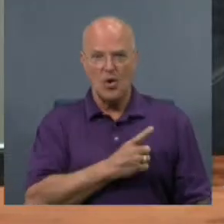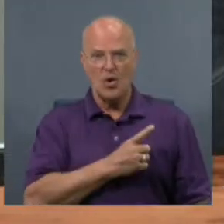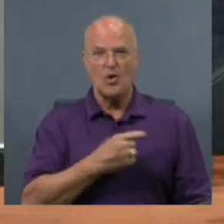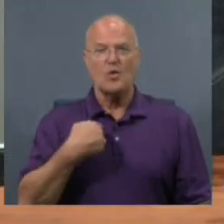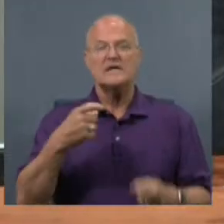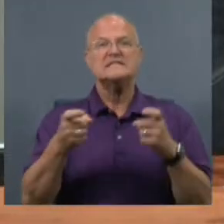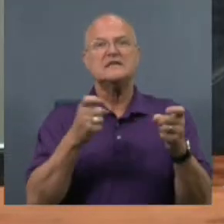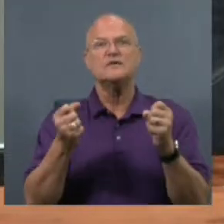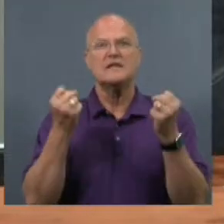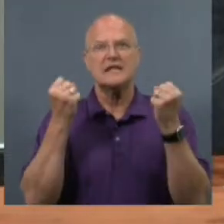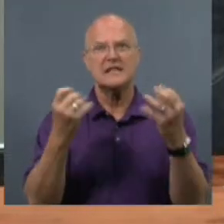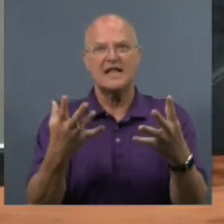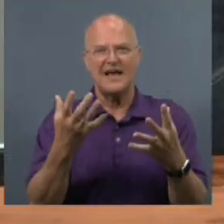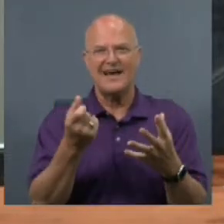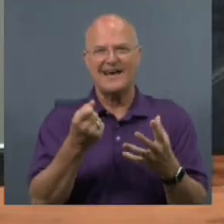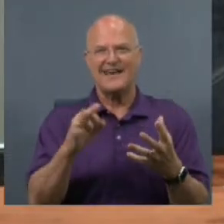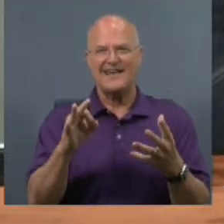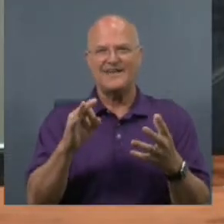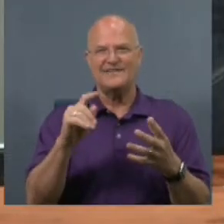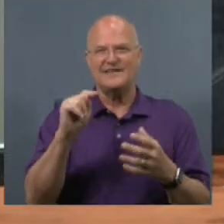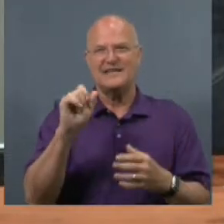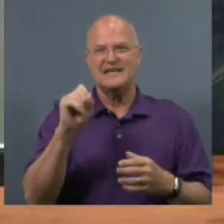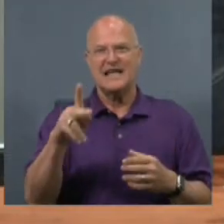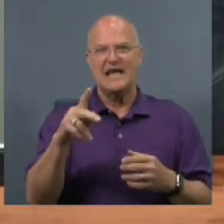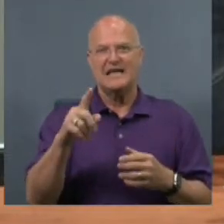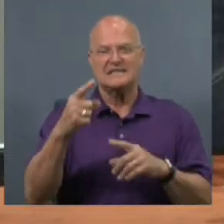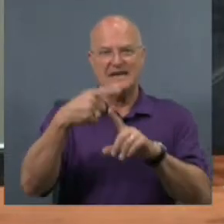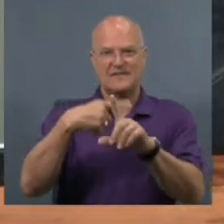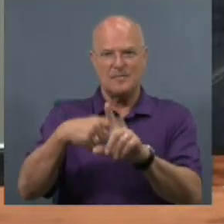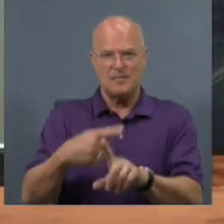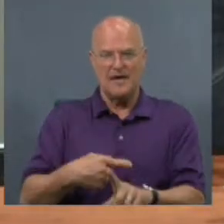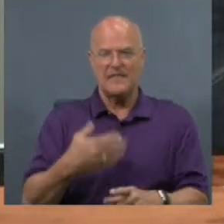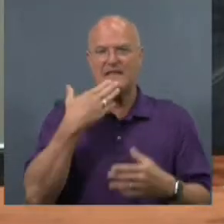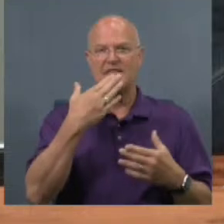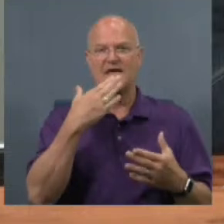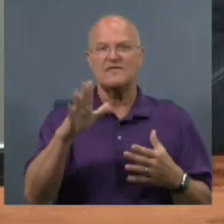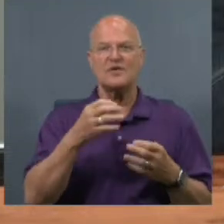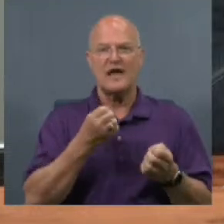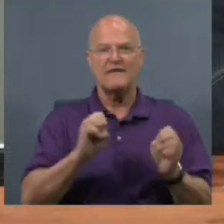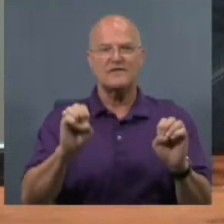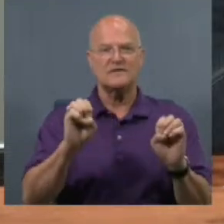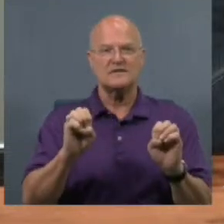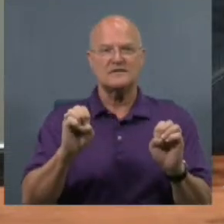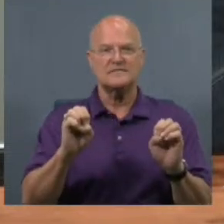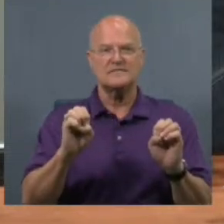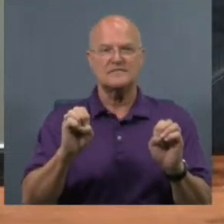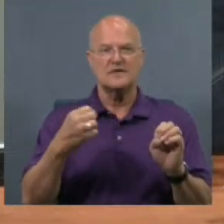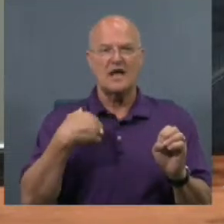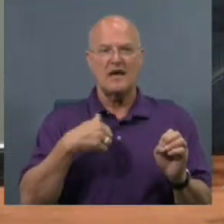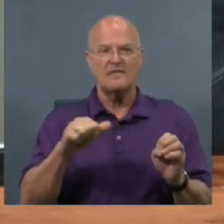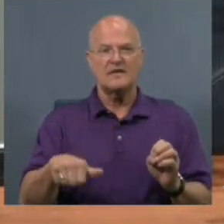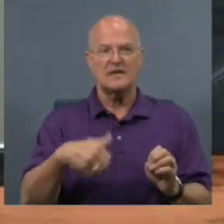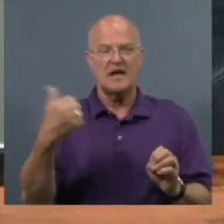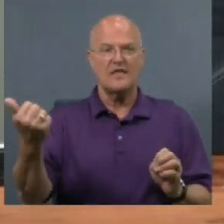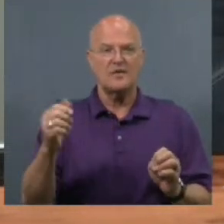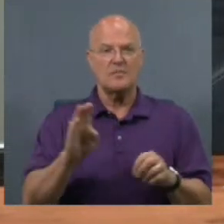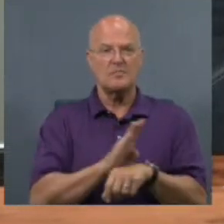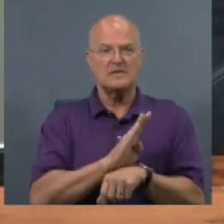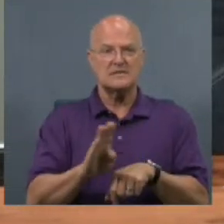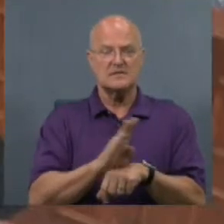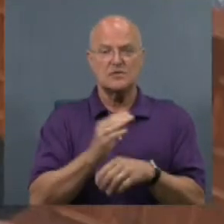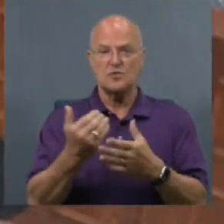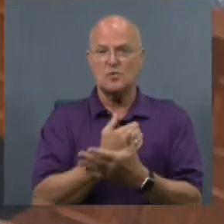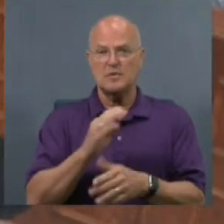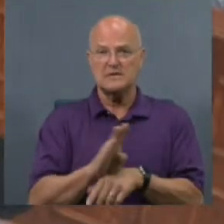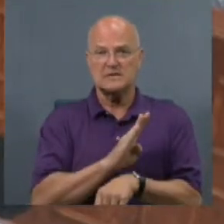we deal with a lot of tasks each and every month. So I thank you all for your efforts. Do we have any other business or